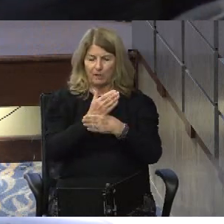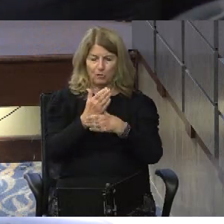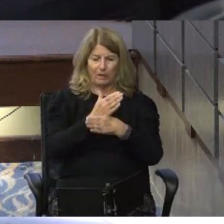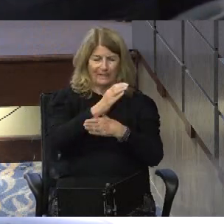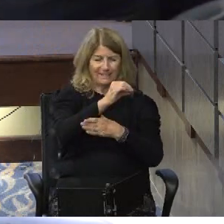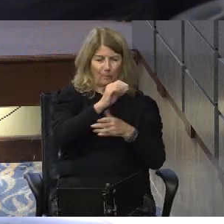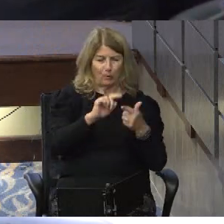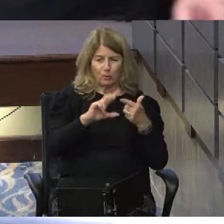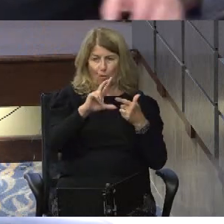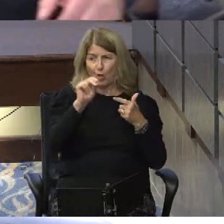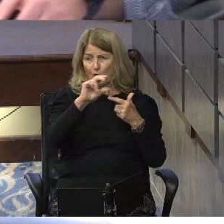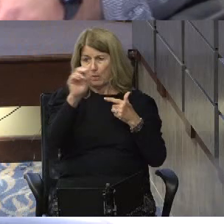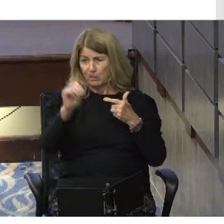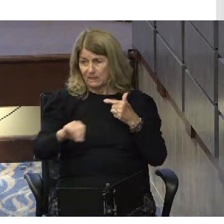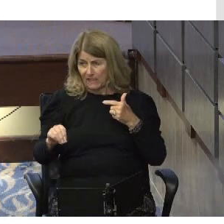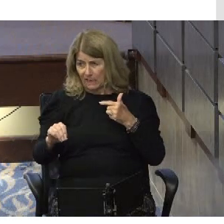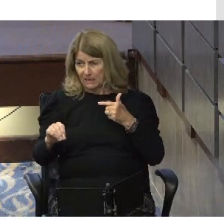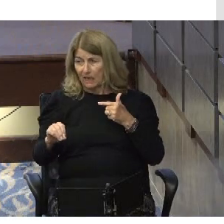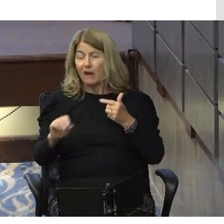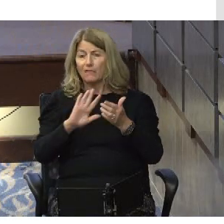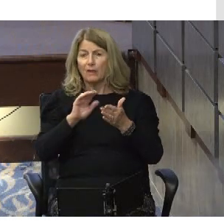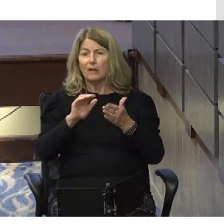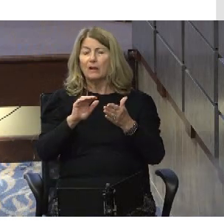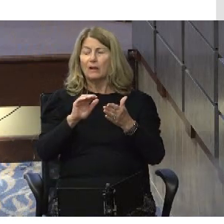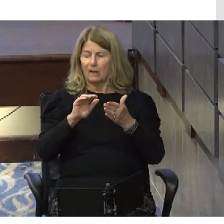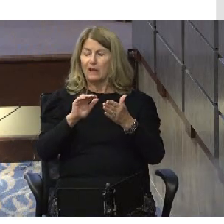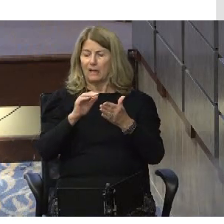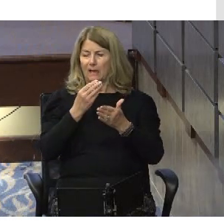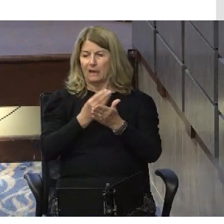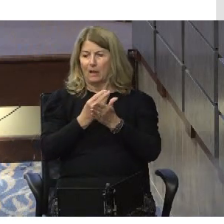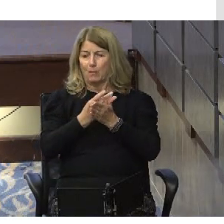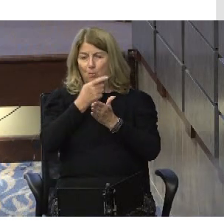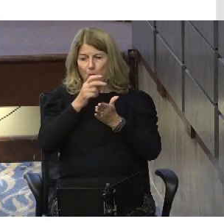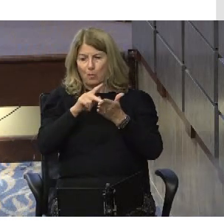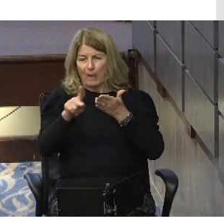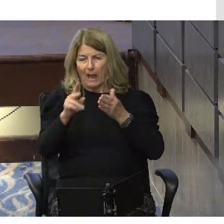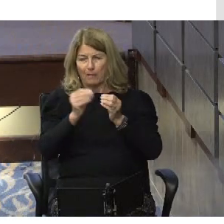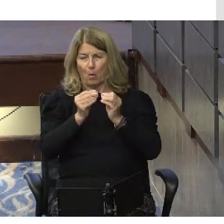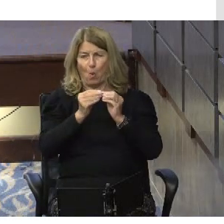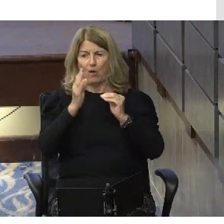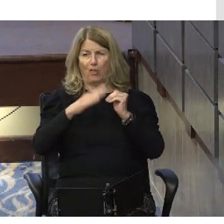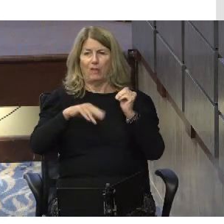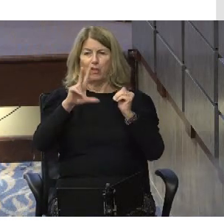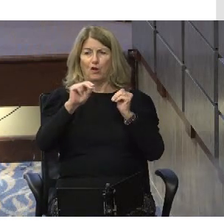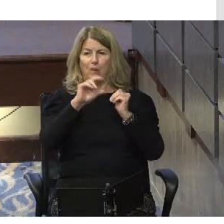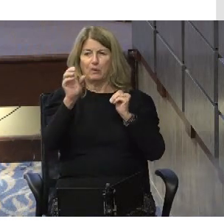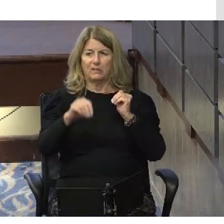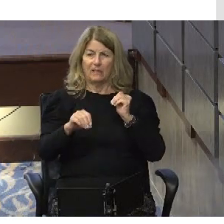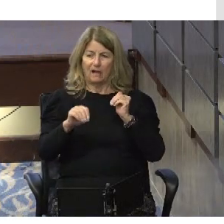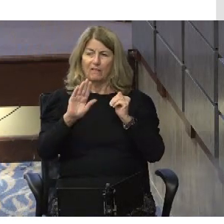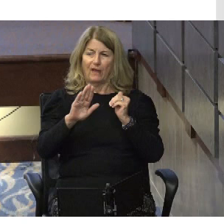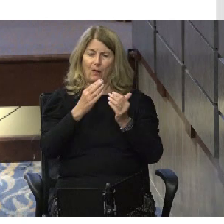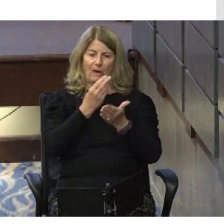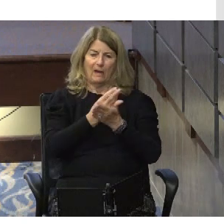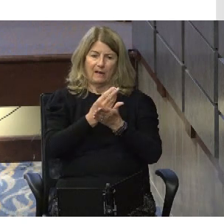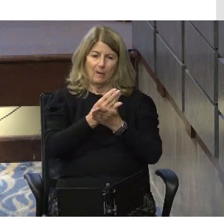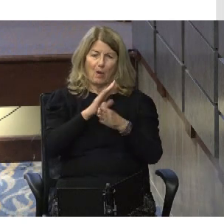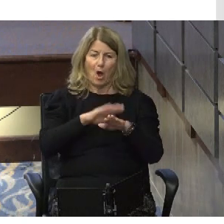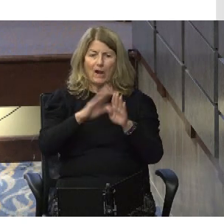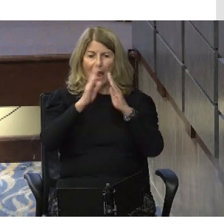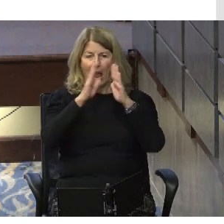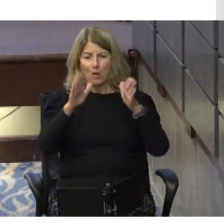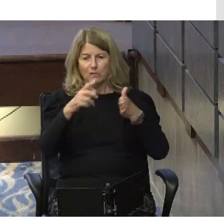of the median income, who are paying more than 30% of their income on housing costs.